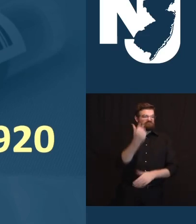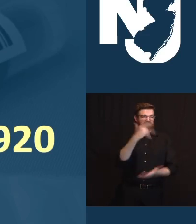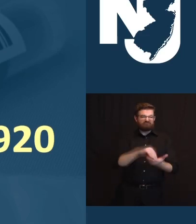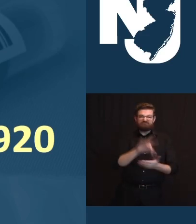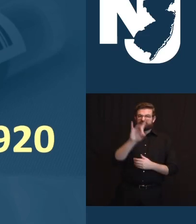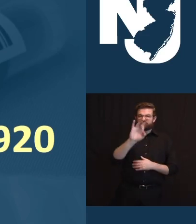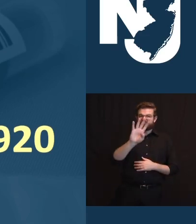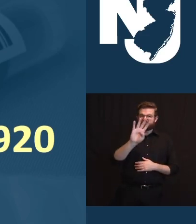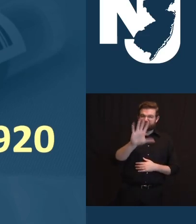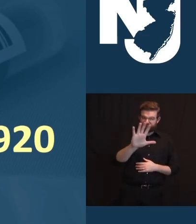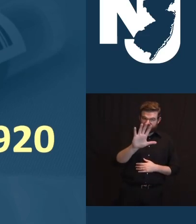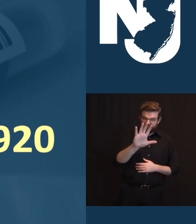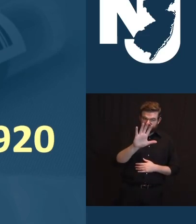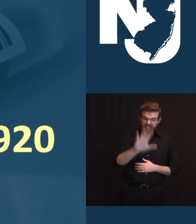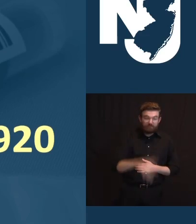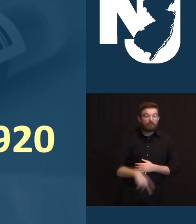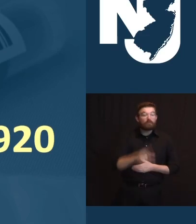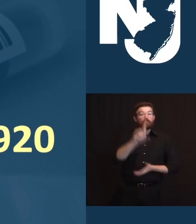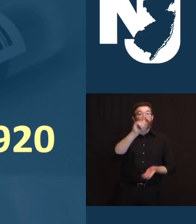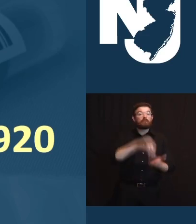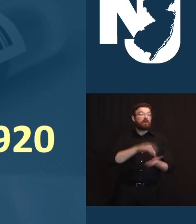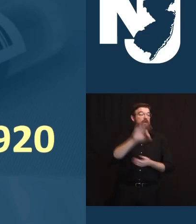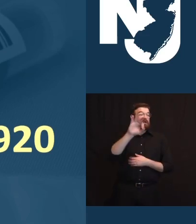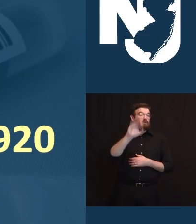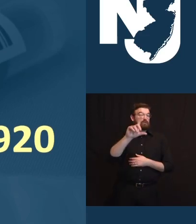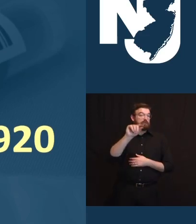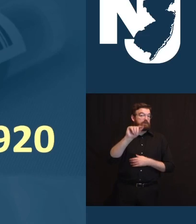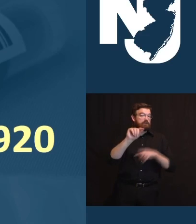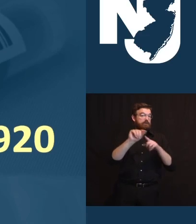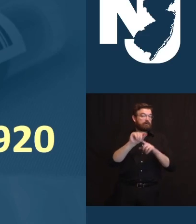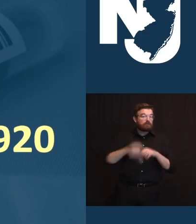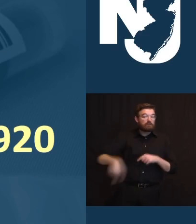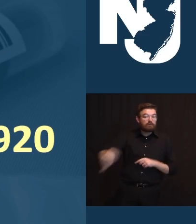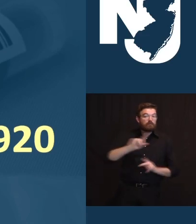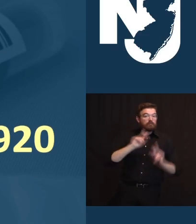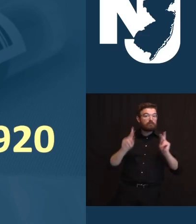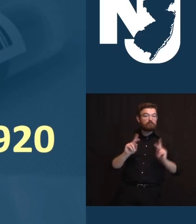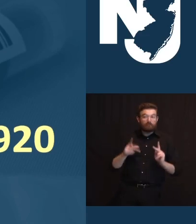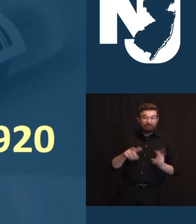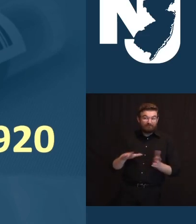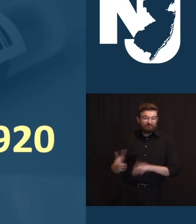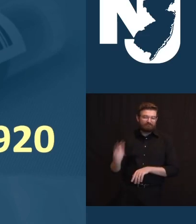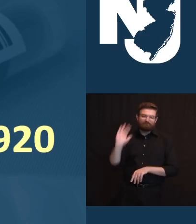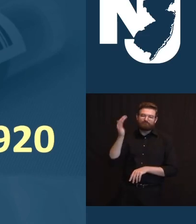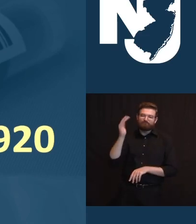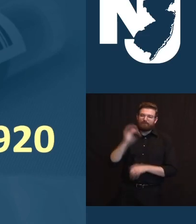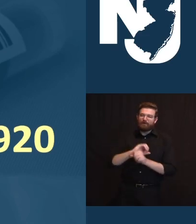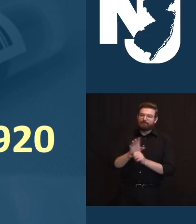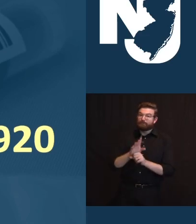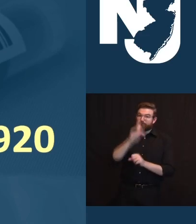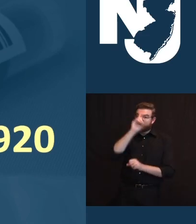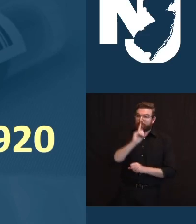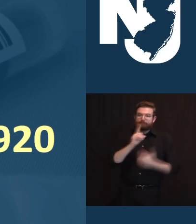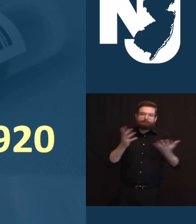1,920 probable deaths to COVID-19 complications. And as we do every day, let's take a few minutes to